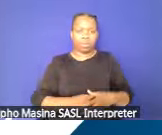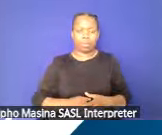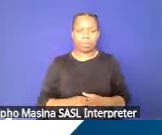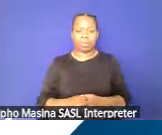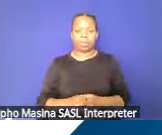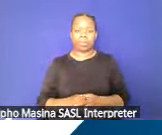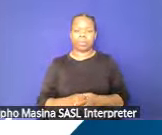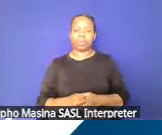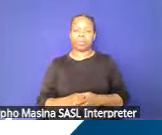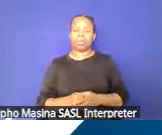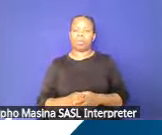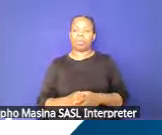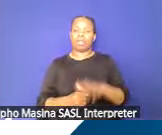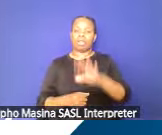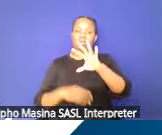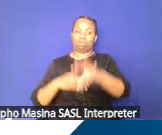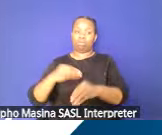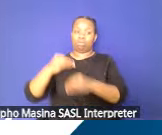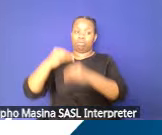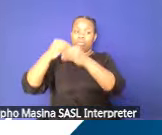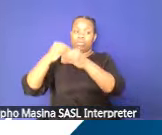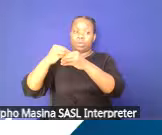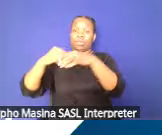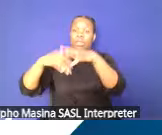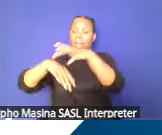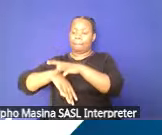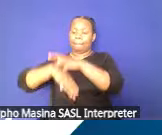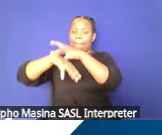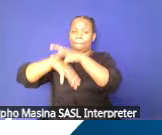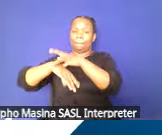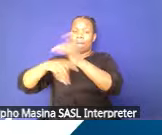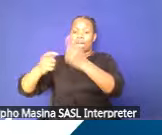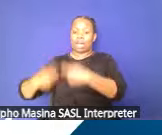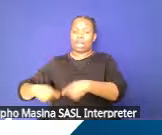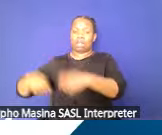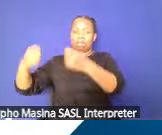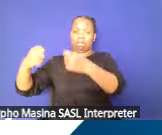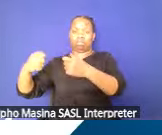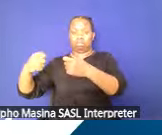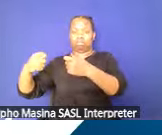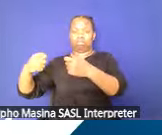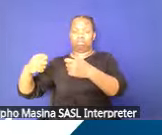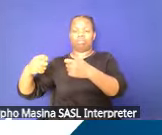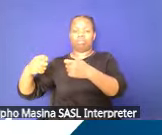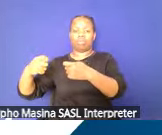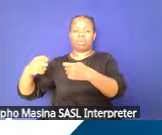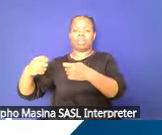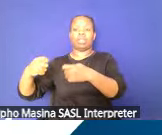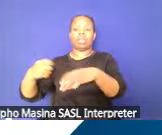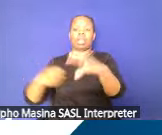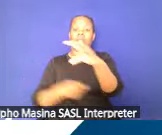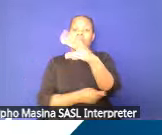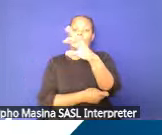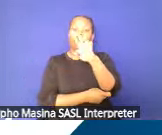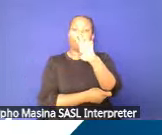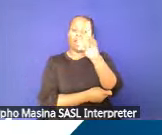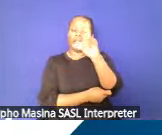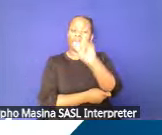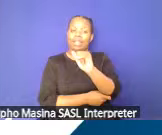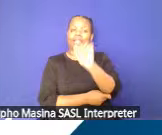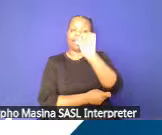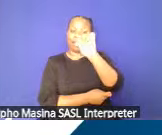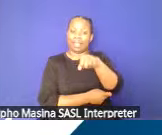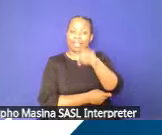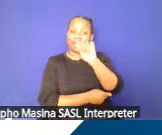for the additional medical expenses tax credit, even though the expense has been